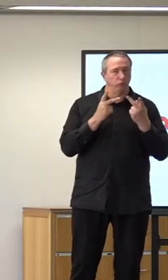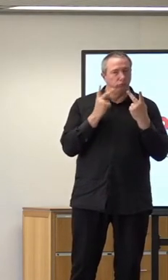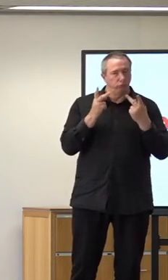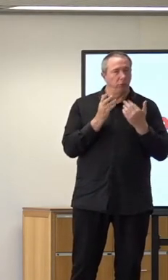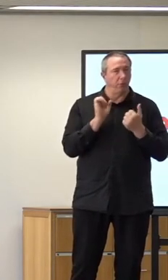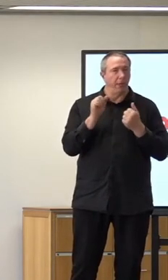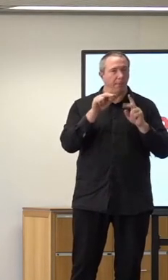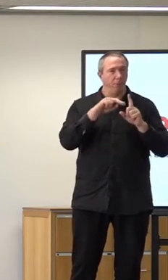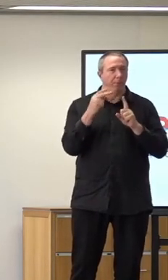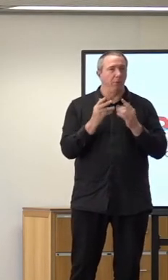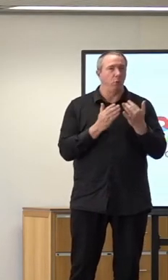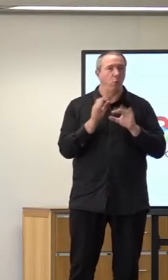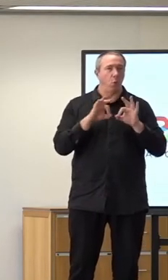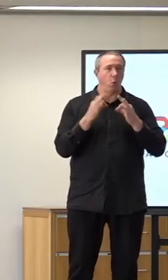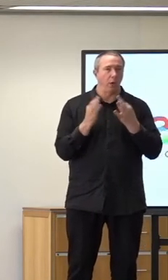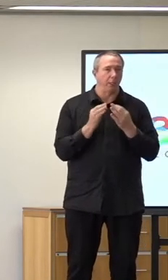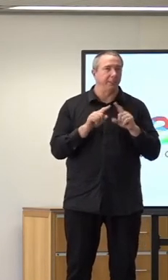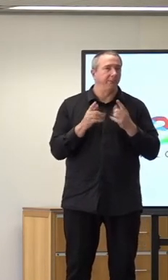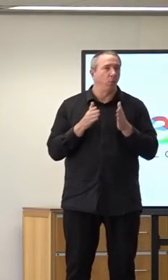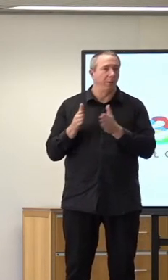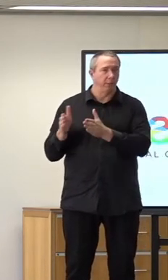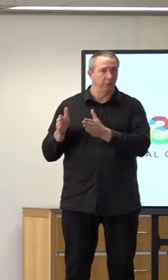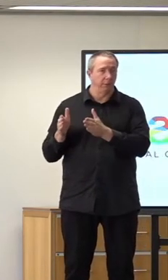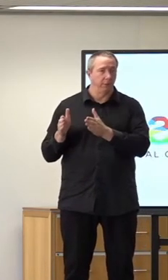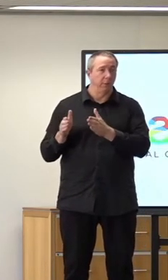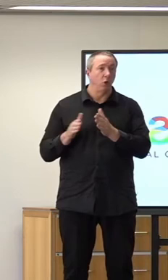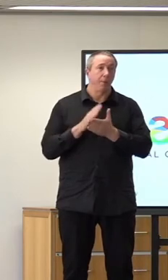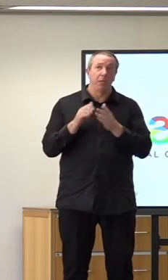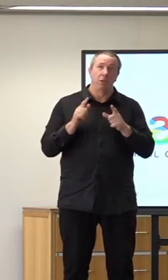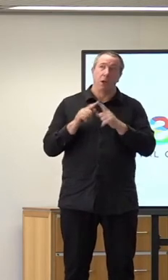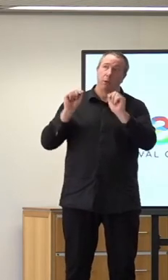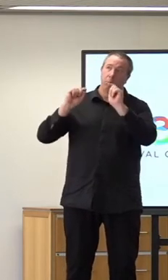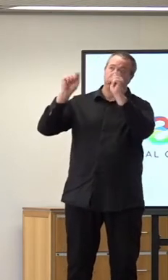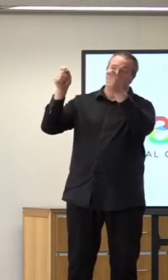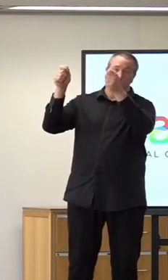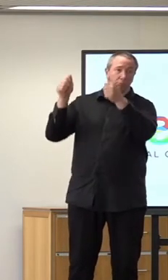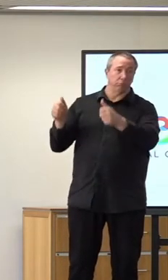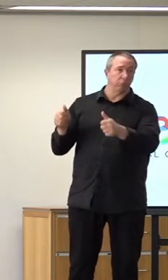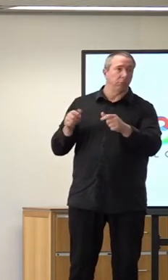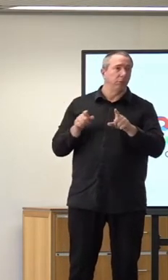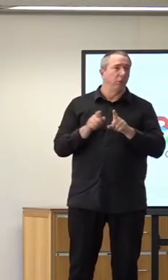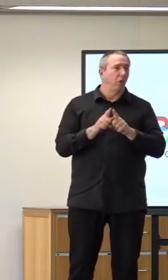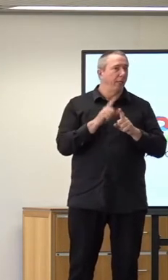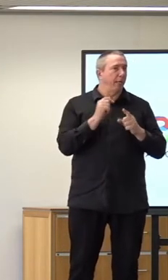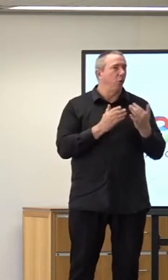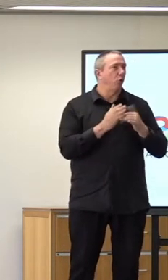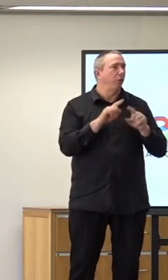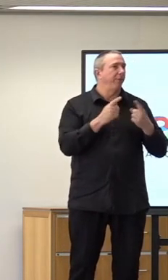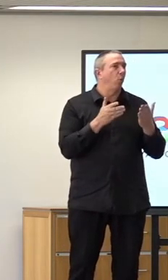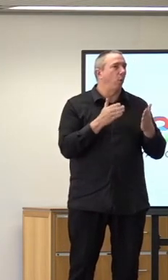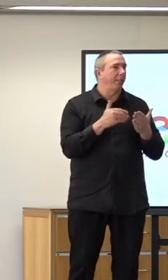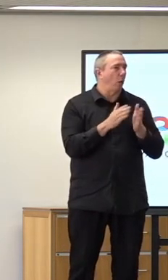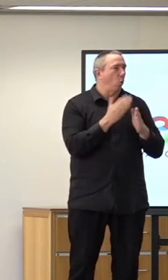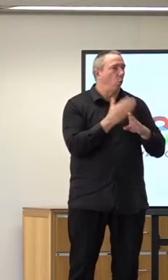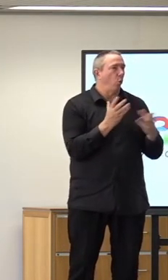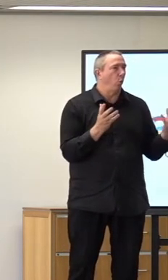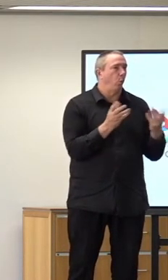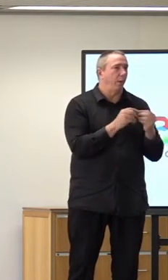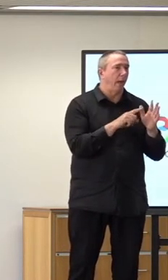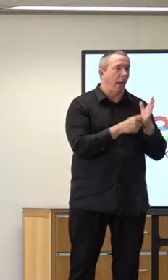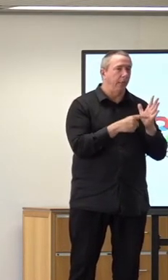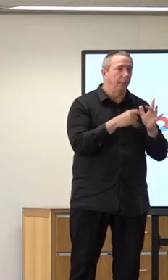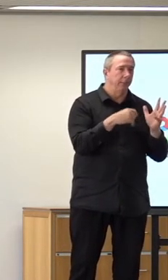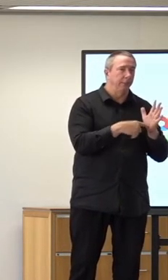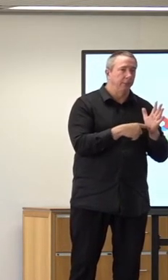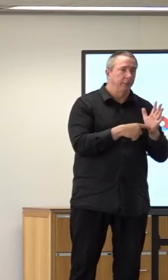the organisation in different channels, and that doesn't necessarily mean on the walls of the gallery. It can be through lots of different ways of working with artists inside, behind the